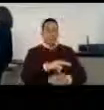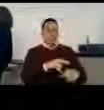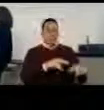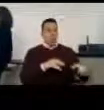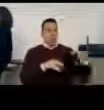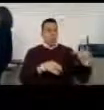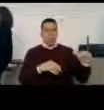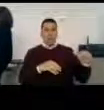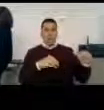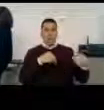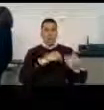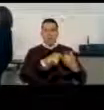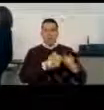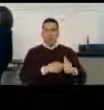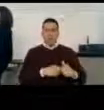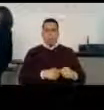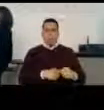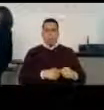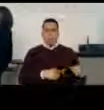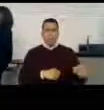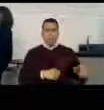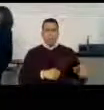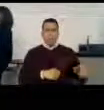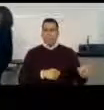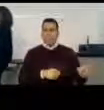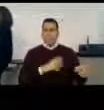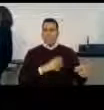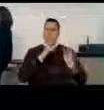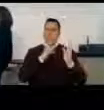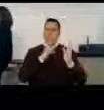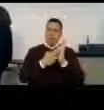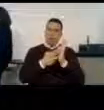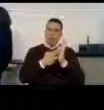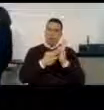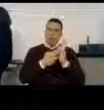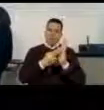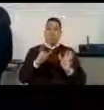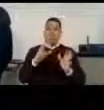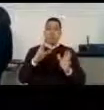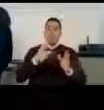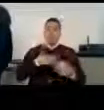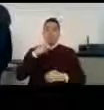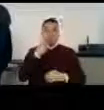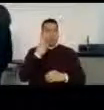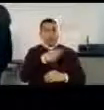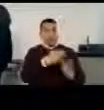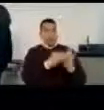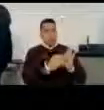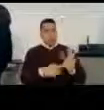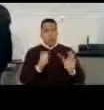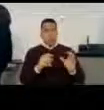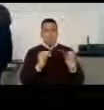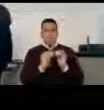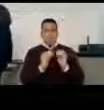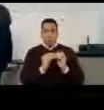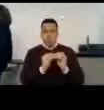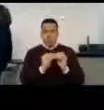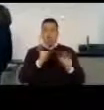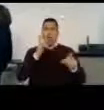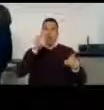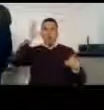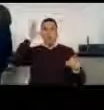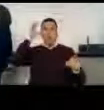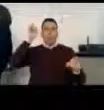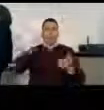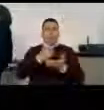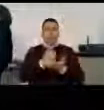issue, that, I will just be blunt. I have had experiences where students need more,